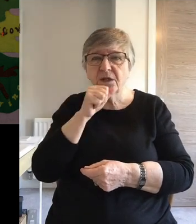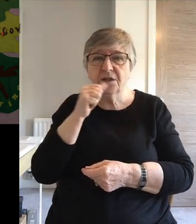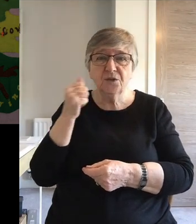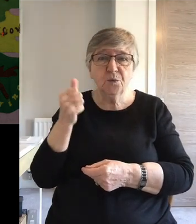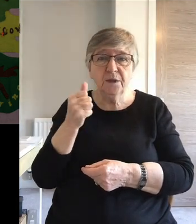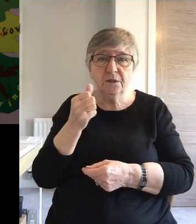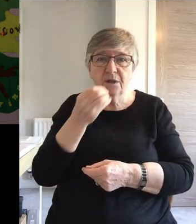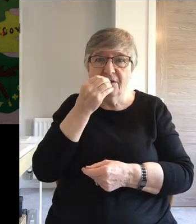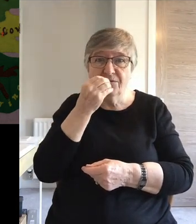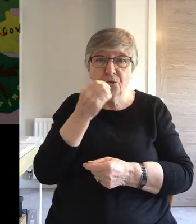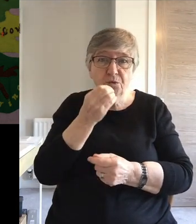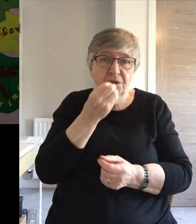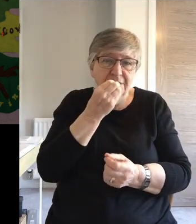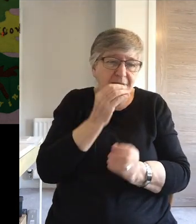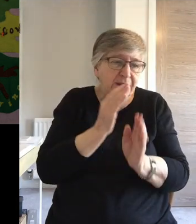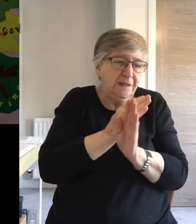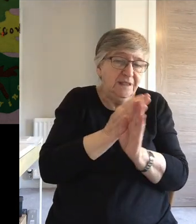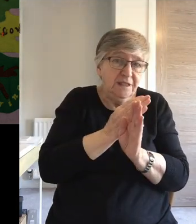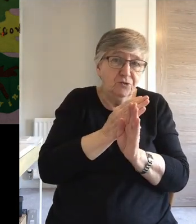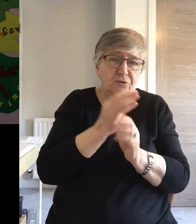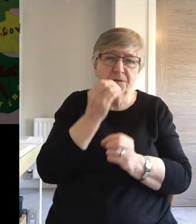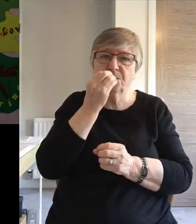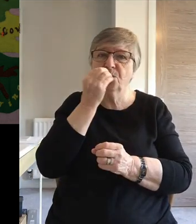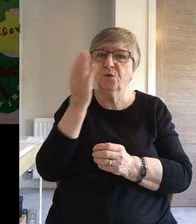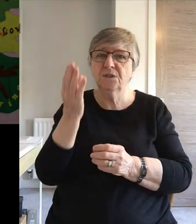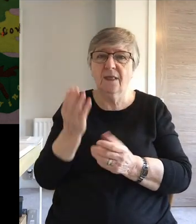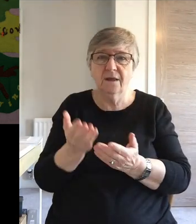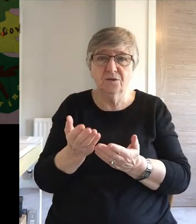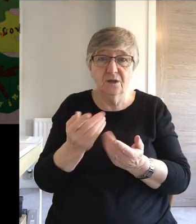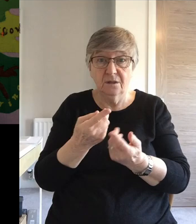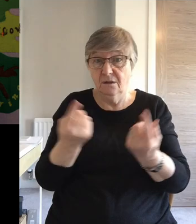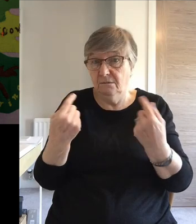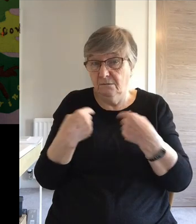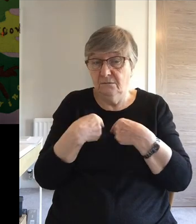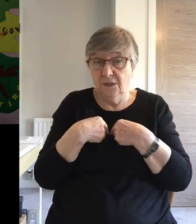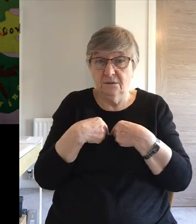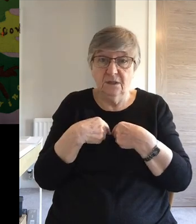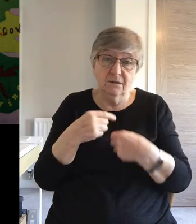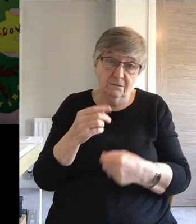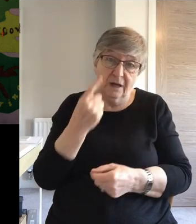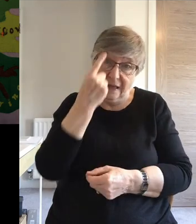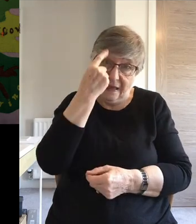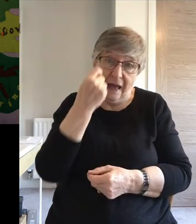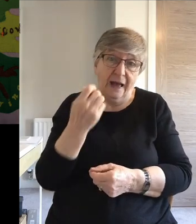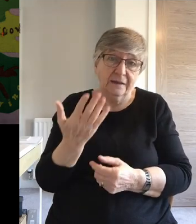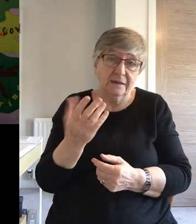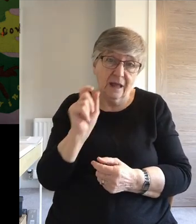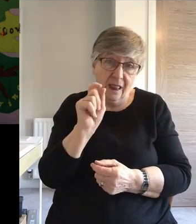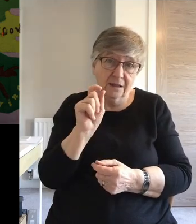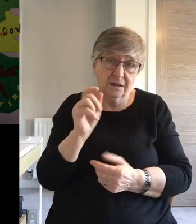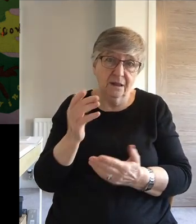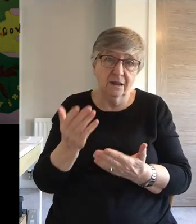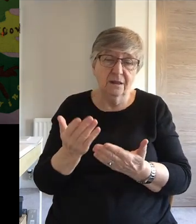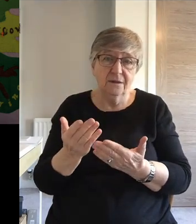sweet. Food eaten in secret is delicious. We're not denying that.